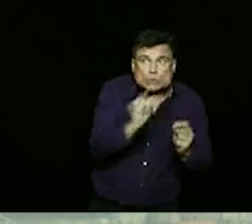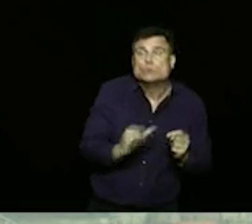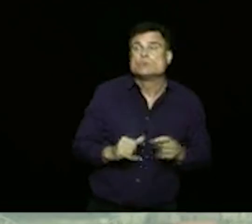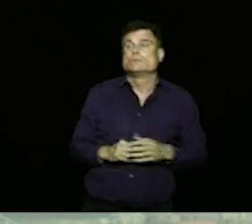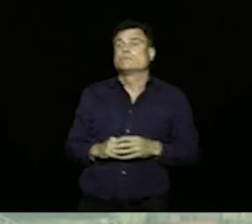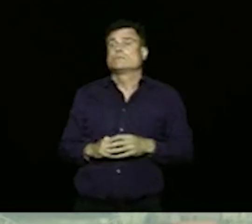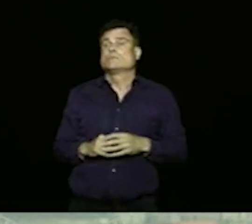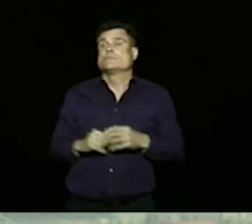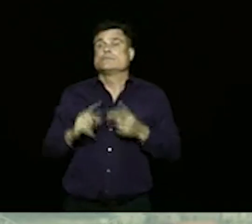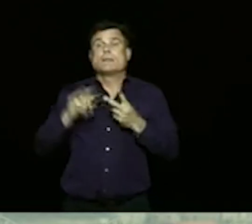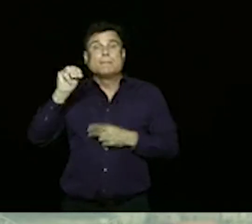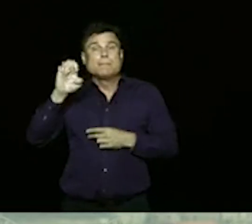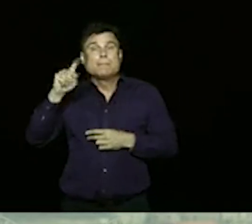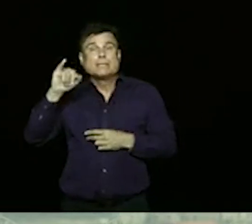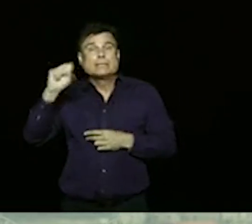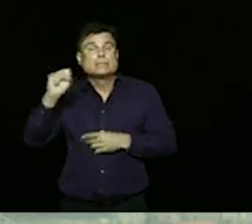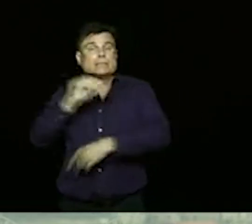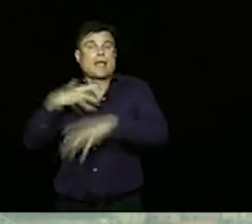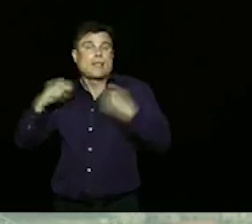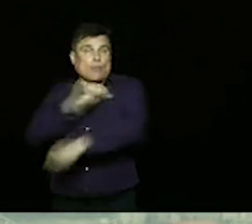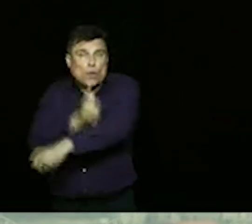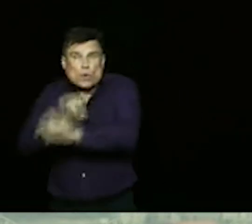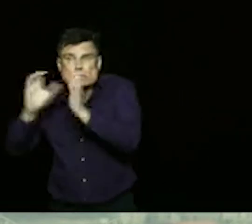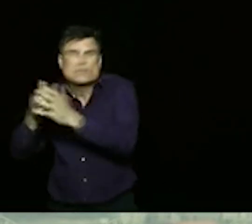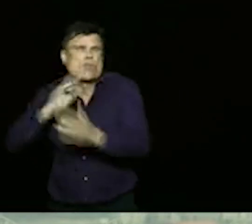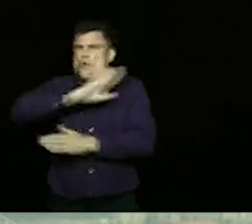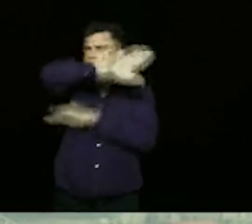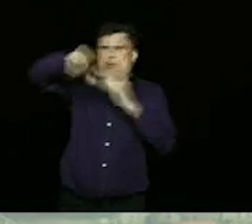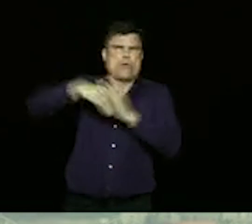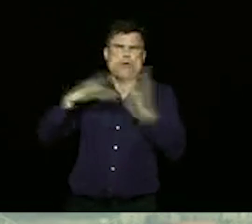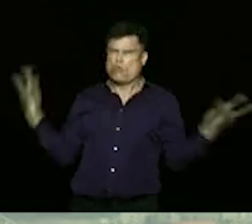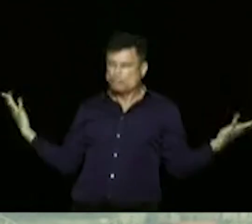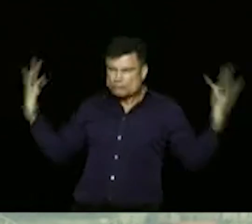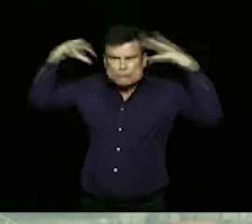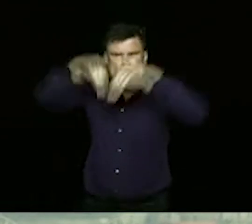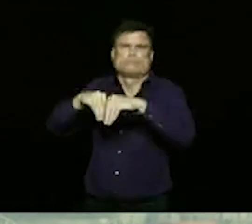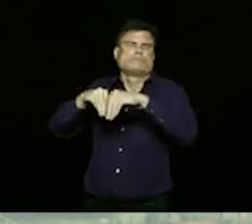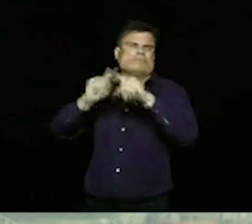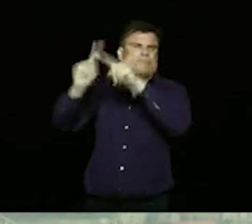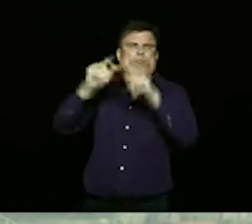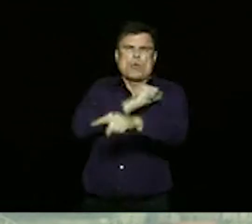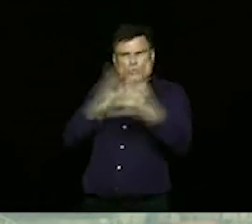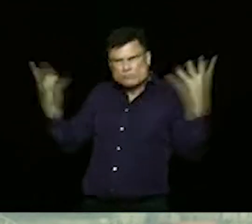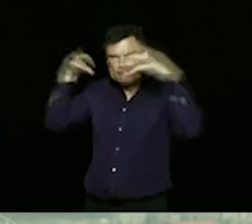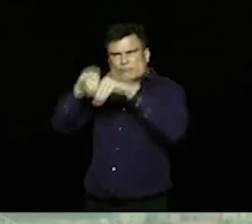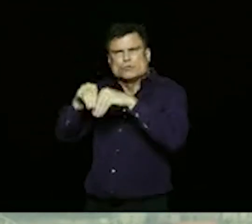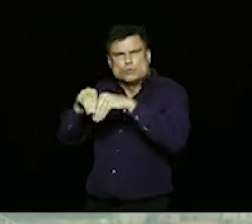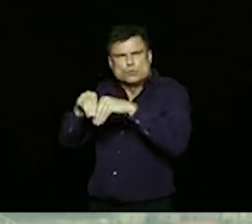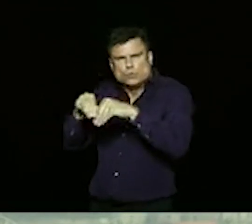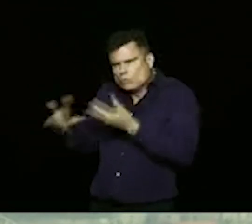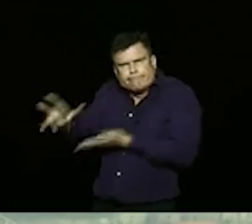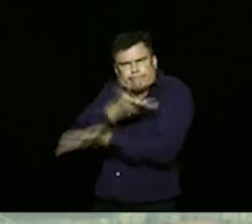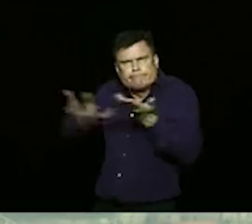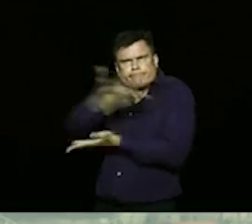all relevant authorities in BC have to be involved in this, and we have to be involved together to address these issues. This requires remedy, yes,